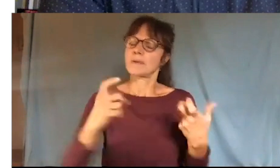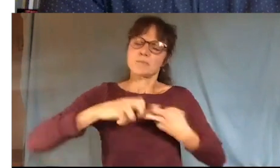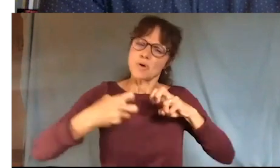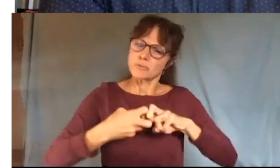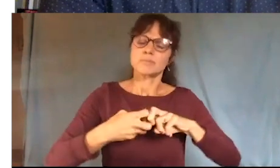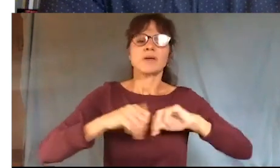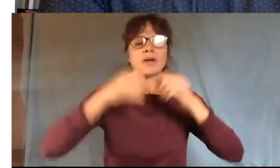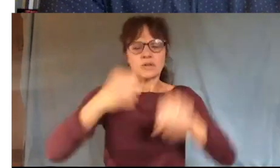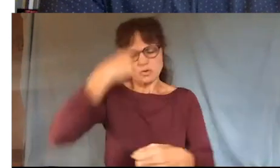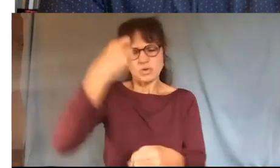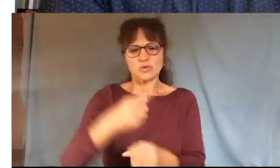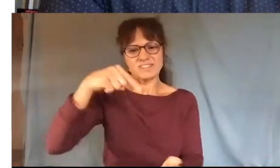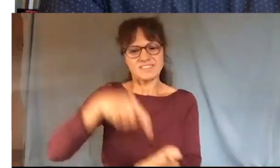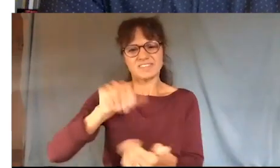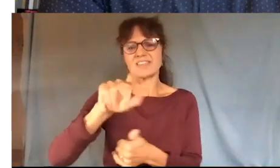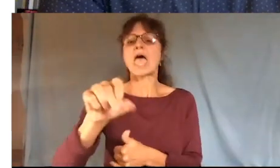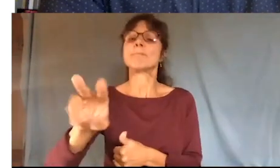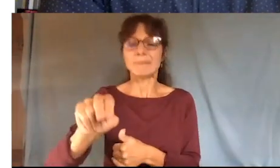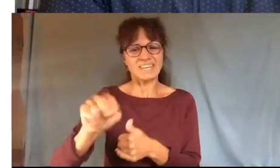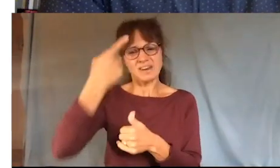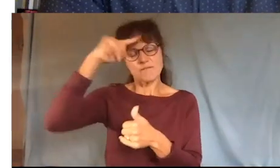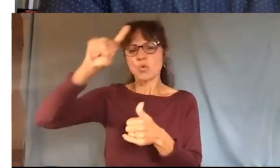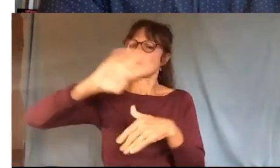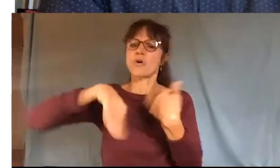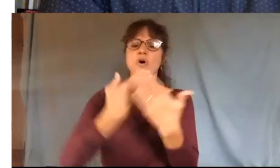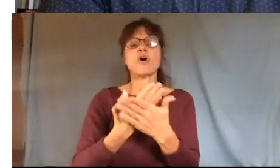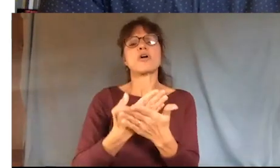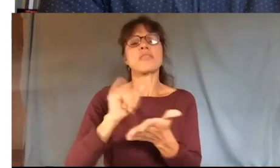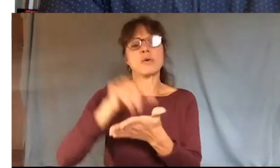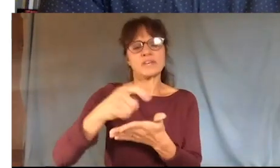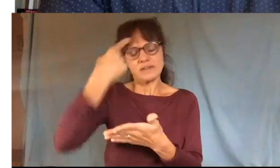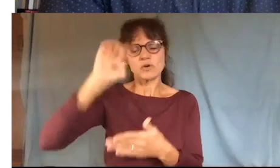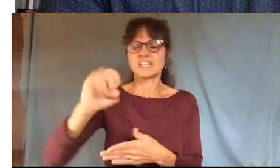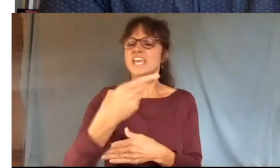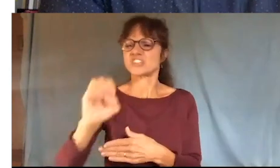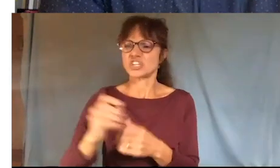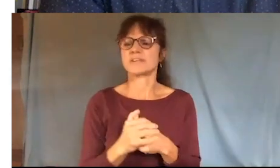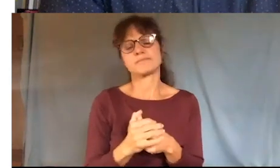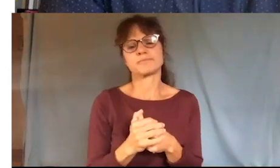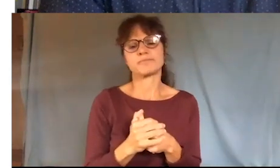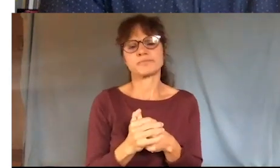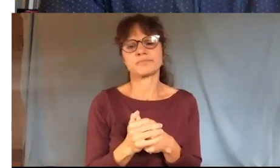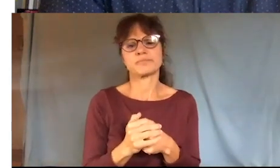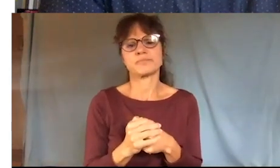how can we trust an administration like this for the stewardship of EHE? Next slide.